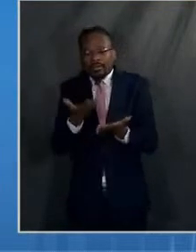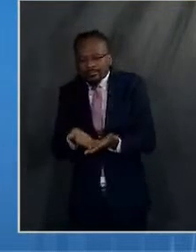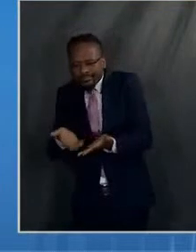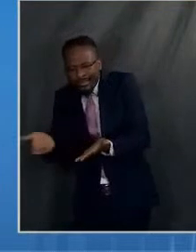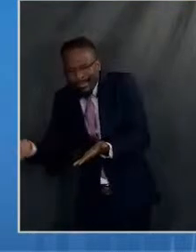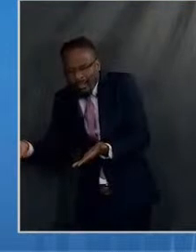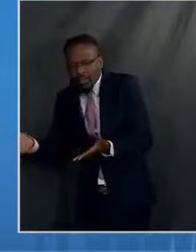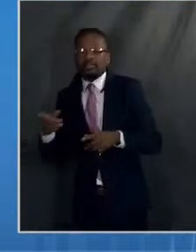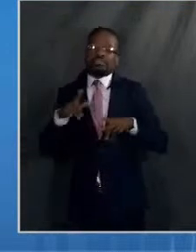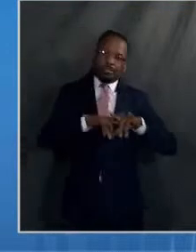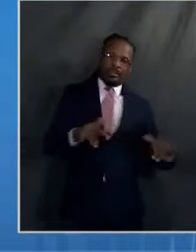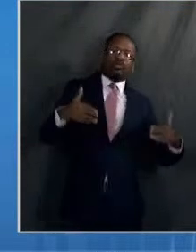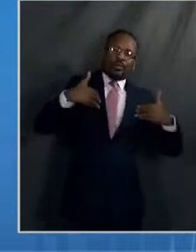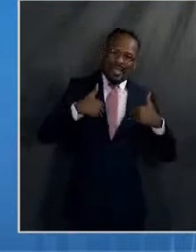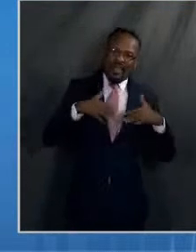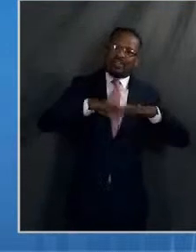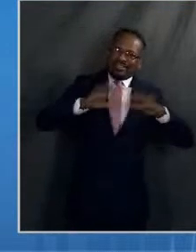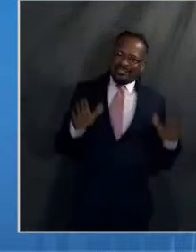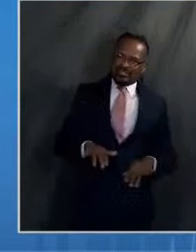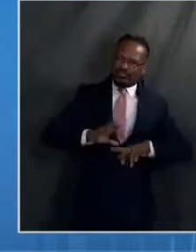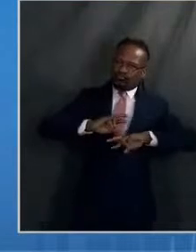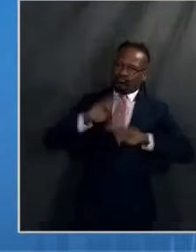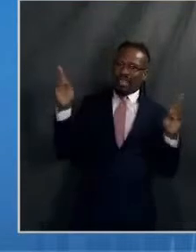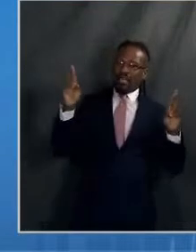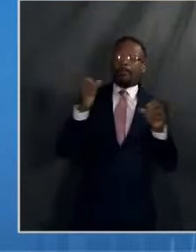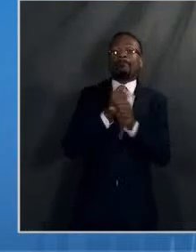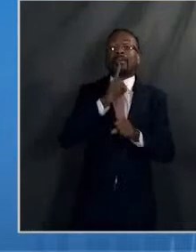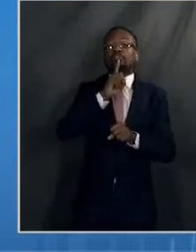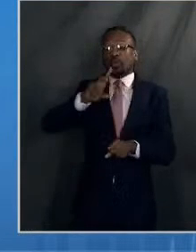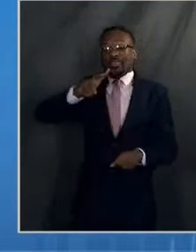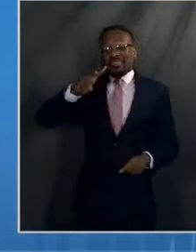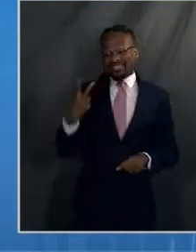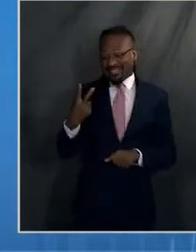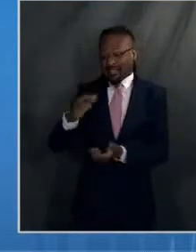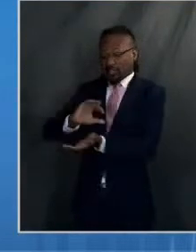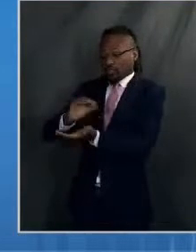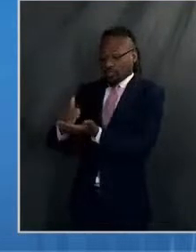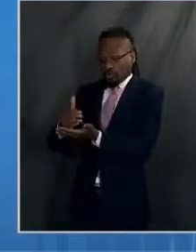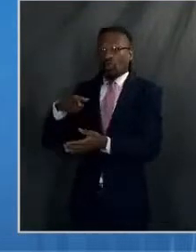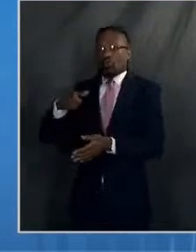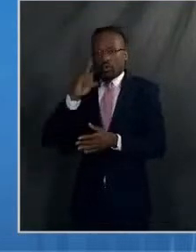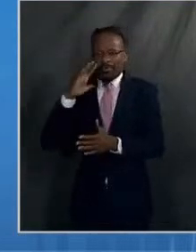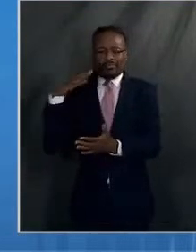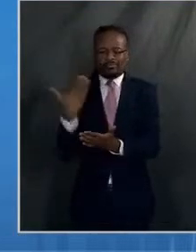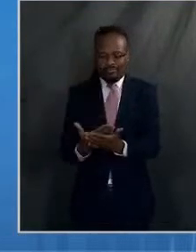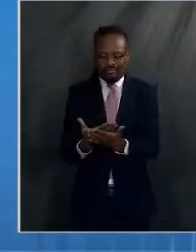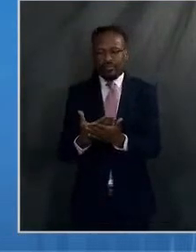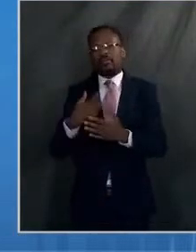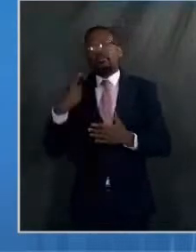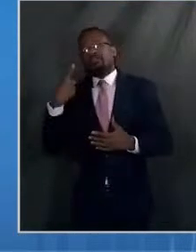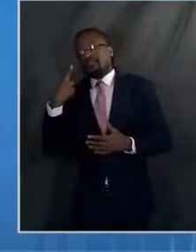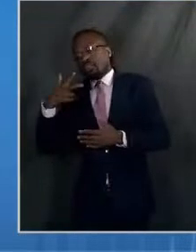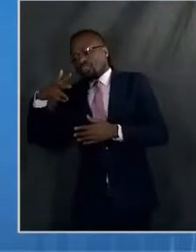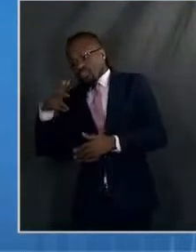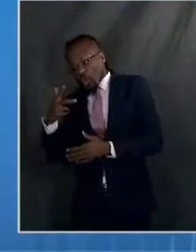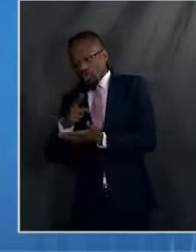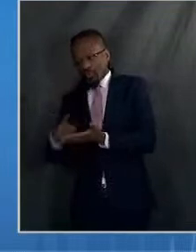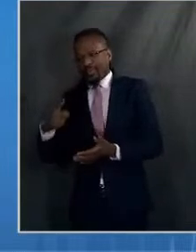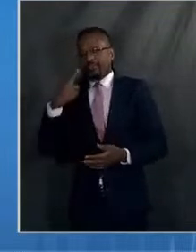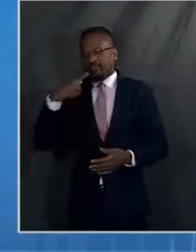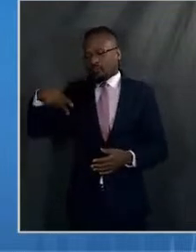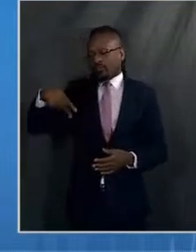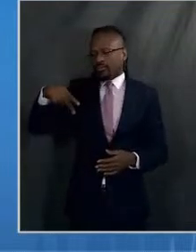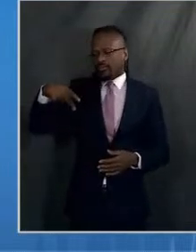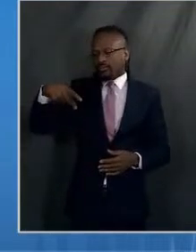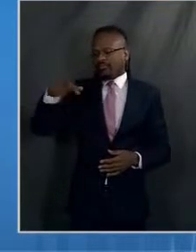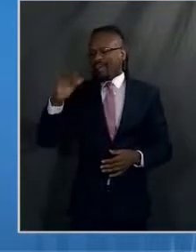place so that we can ensure that second doses will arrive at the 3rd week mark for Pfizer and at the 4th week mark for Moderna.